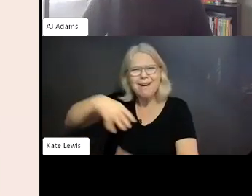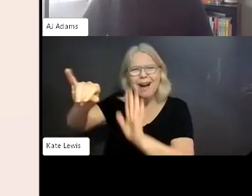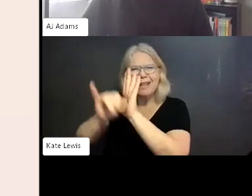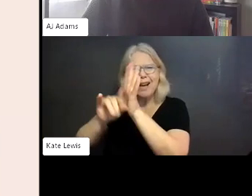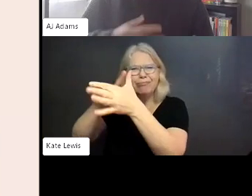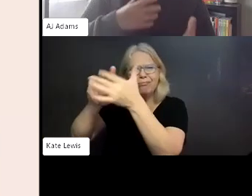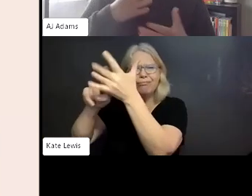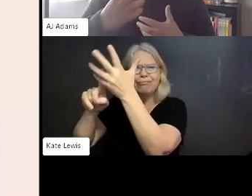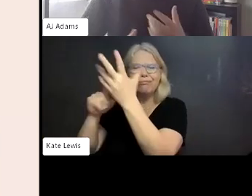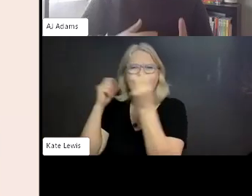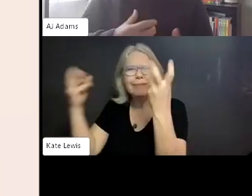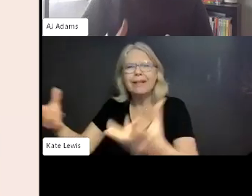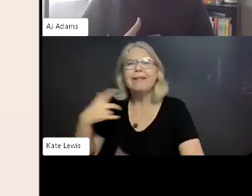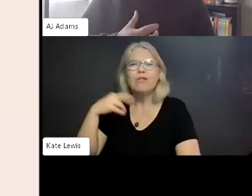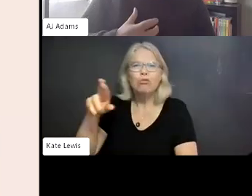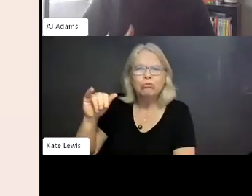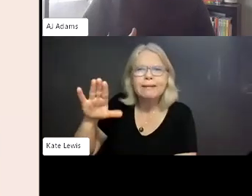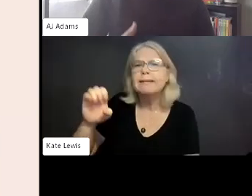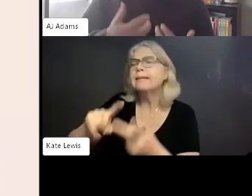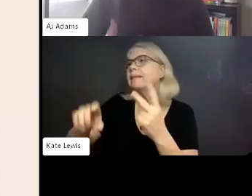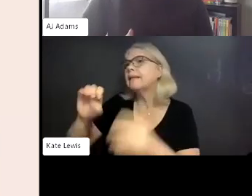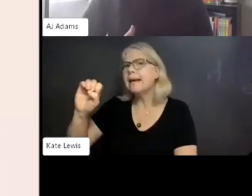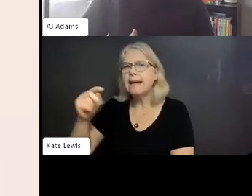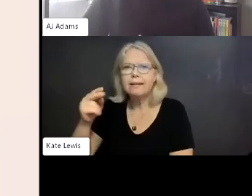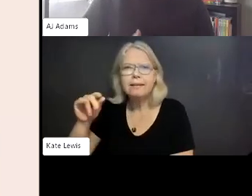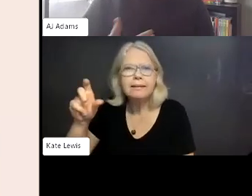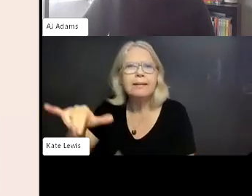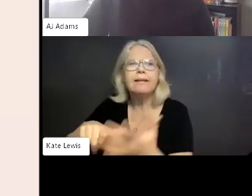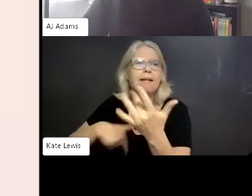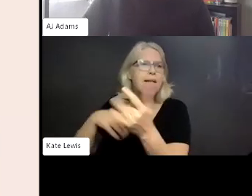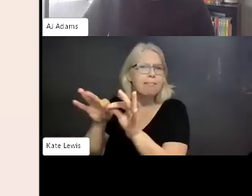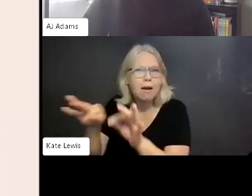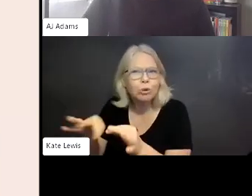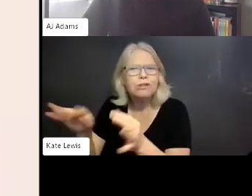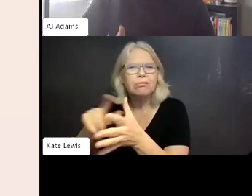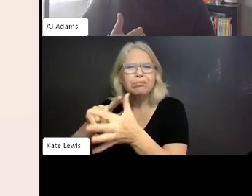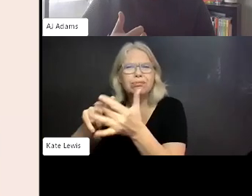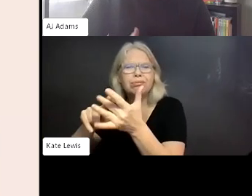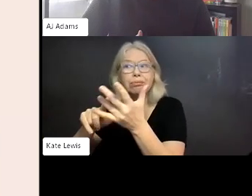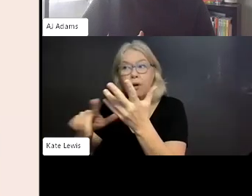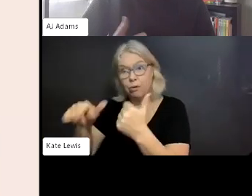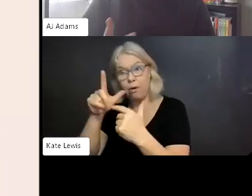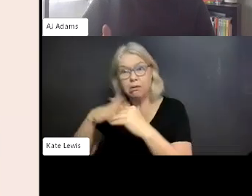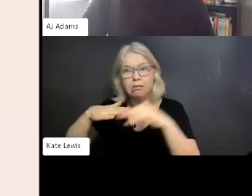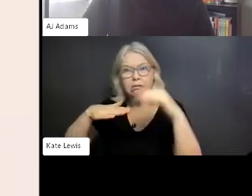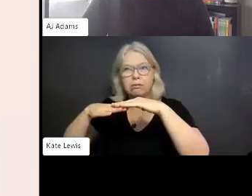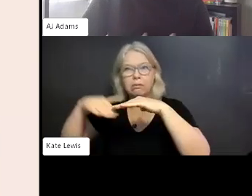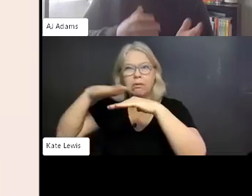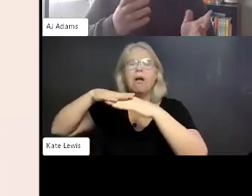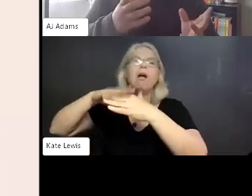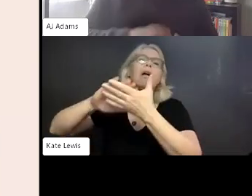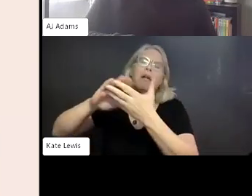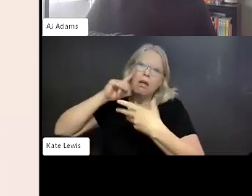language barriers. So all these intersectional factors can increase lifelong social inequity and chronic minority